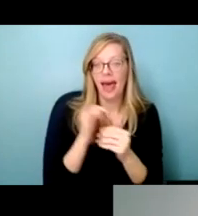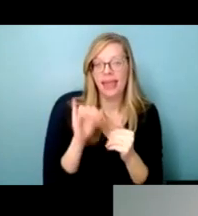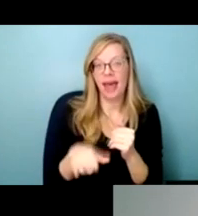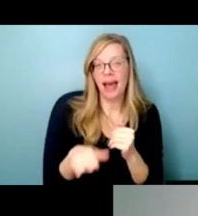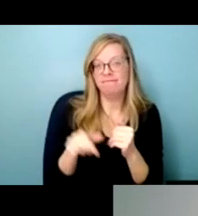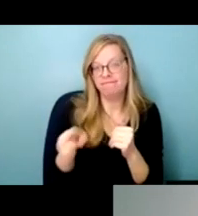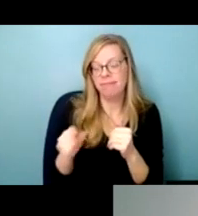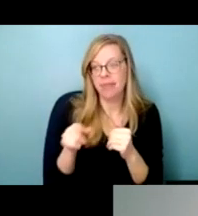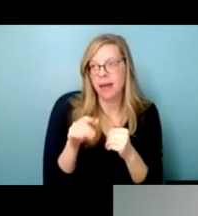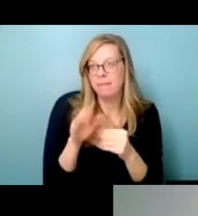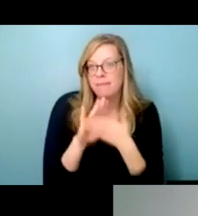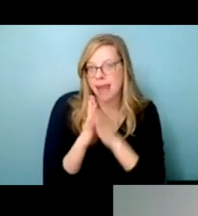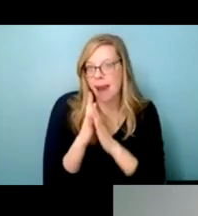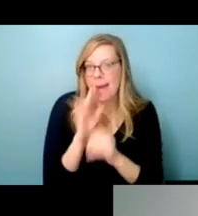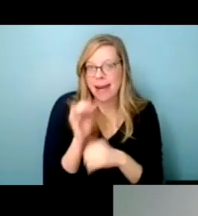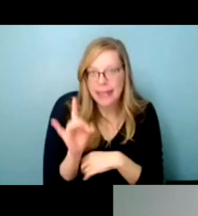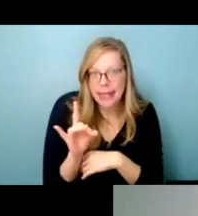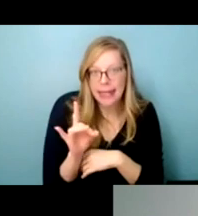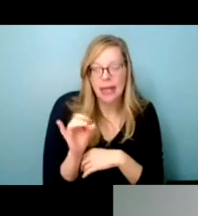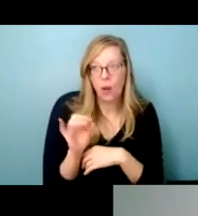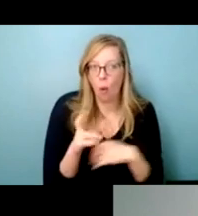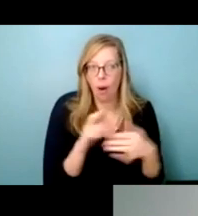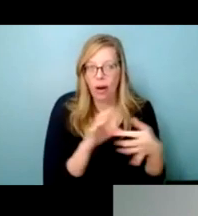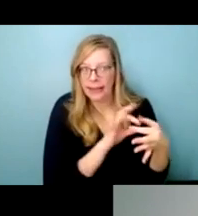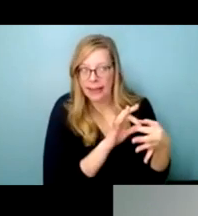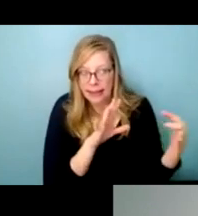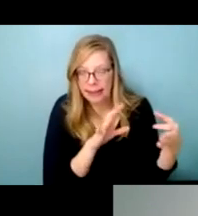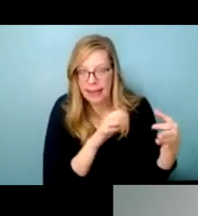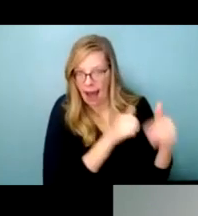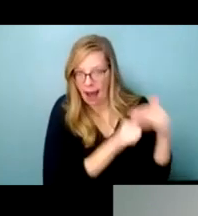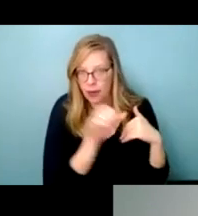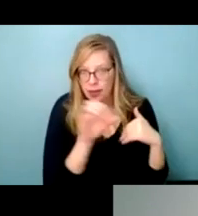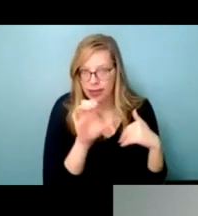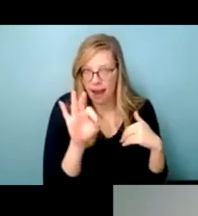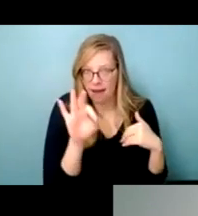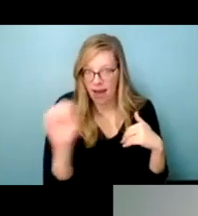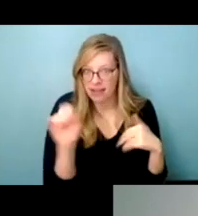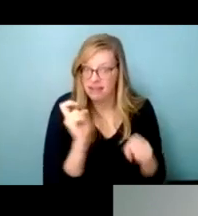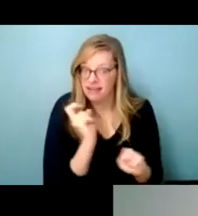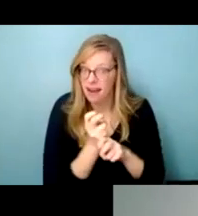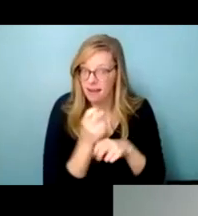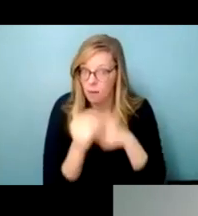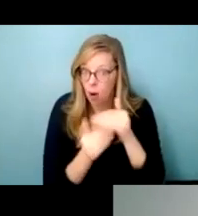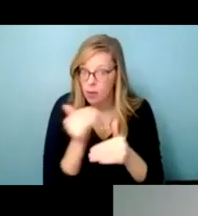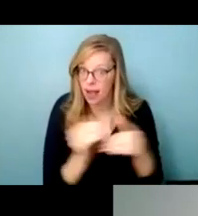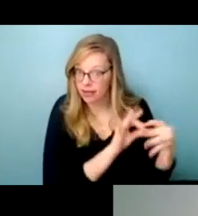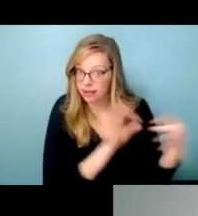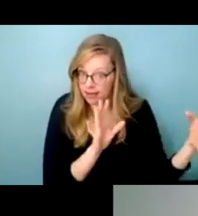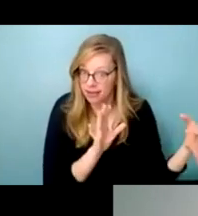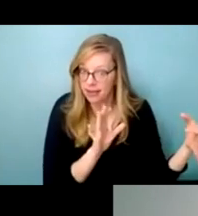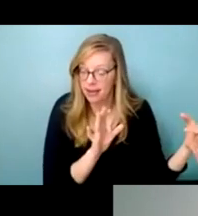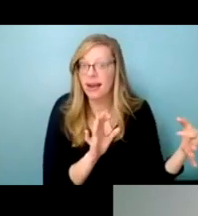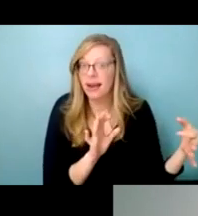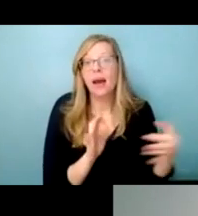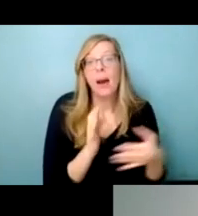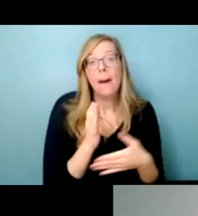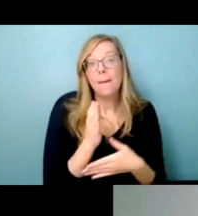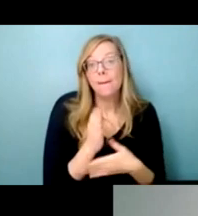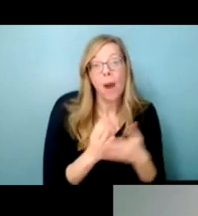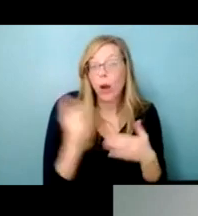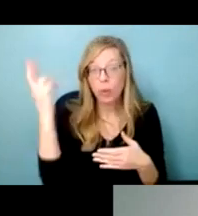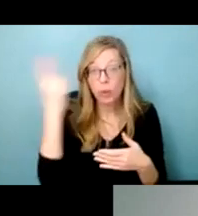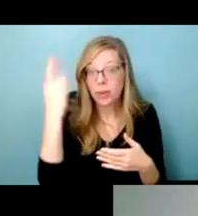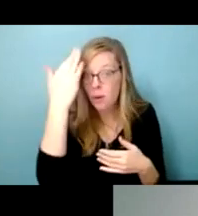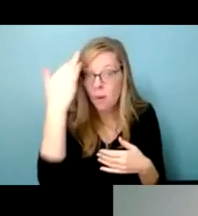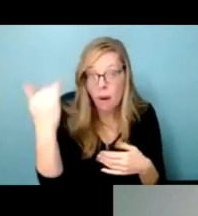out of CFS or getting away from being in CFS a difficult process. Part of what makes it so difficult